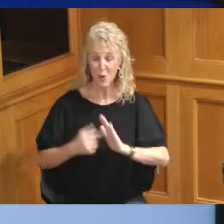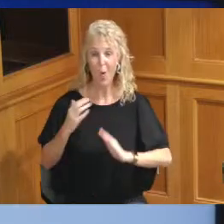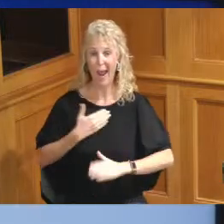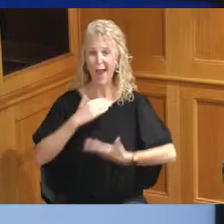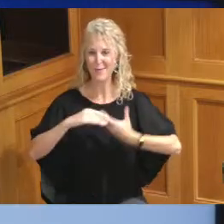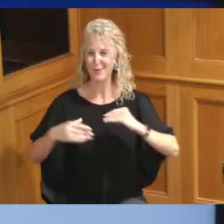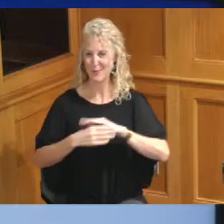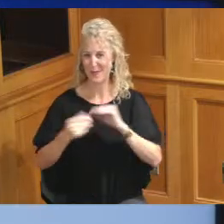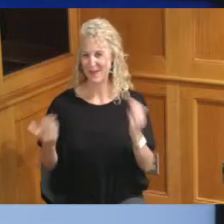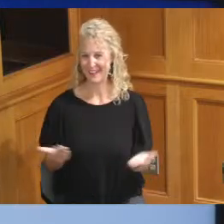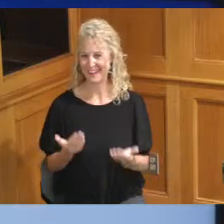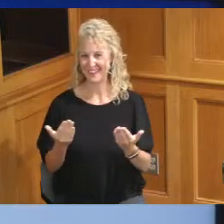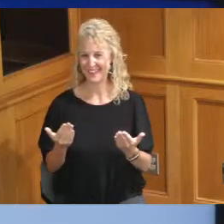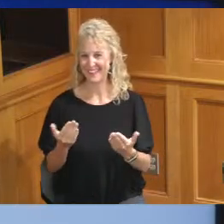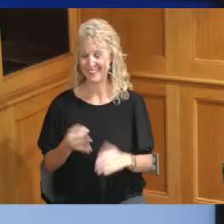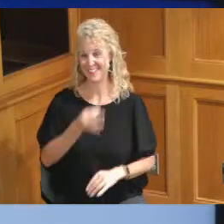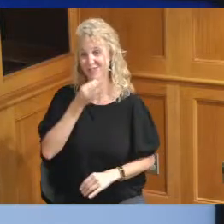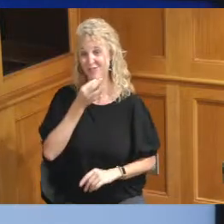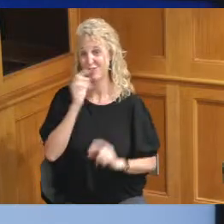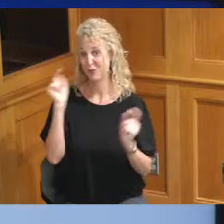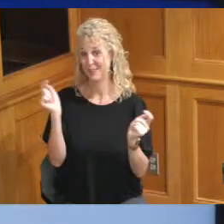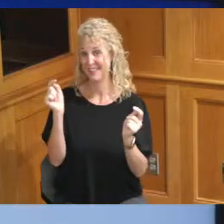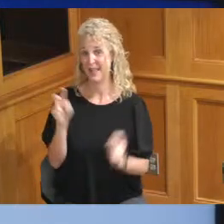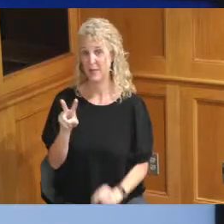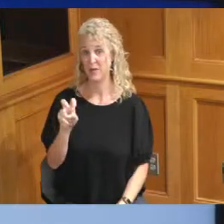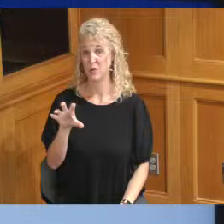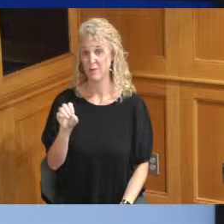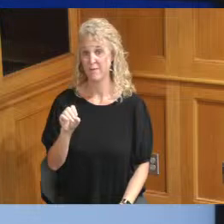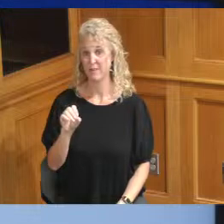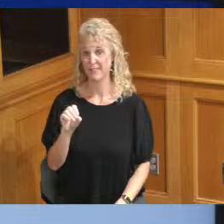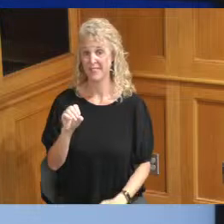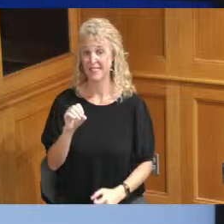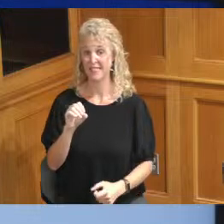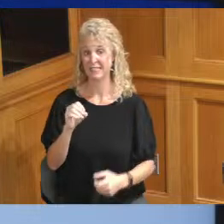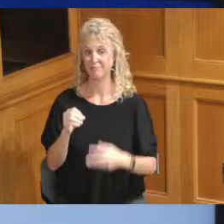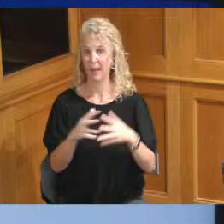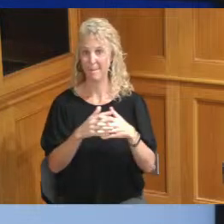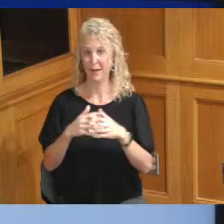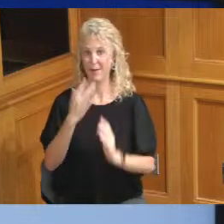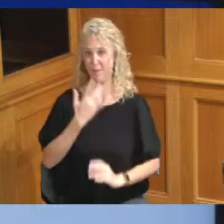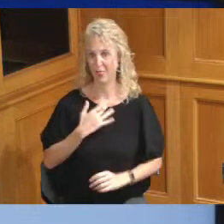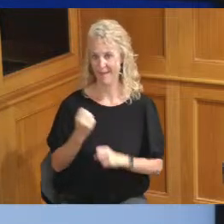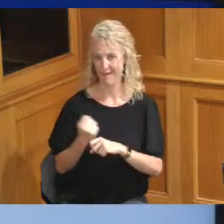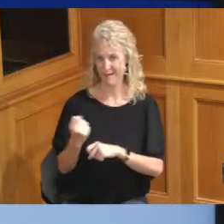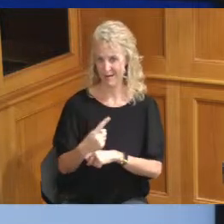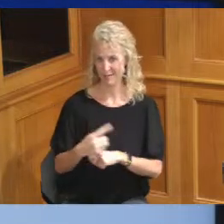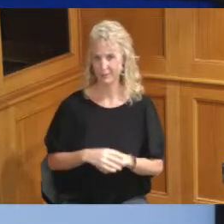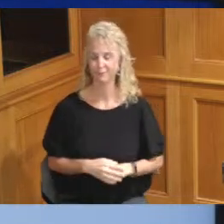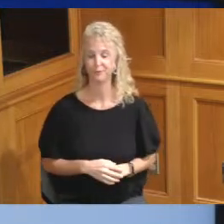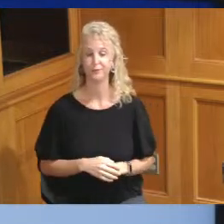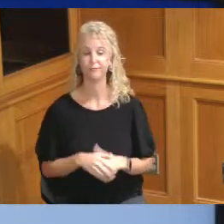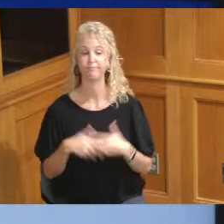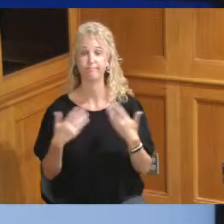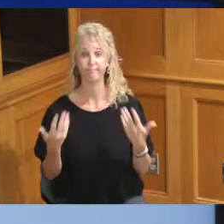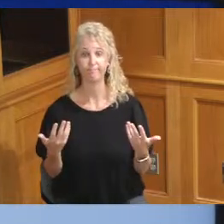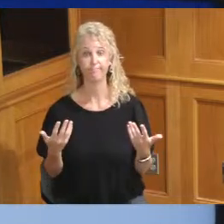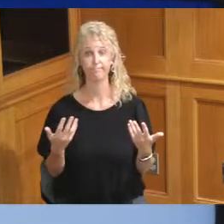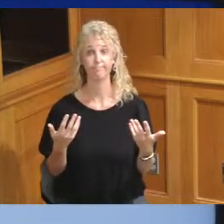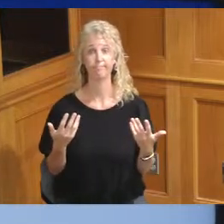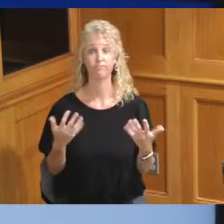of Hamilton County as we celebrate the 250th anniversary of the founding of our nation next year. And we received